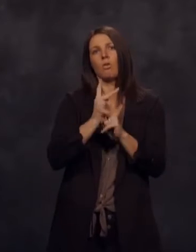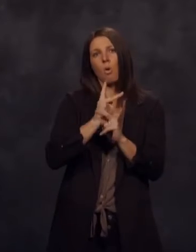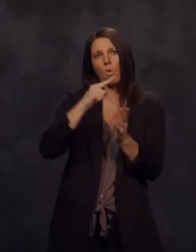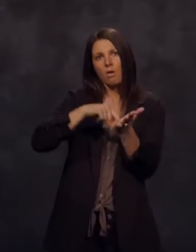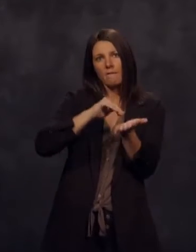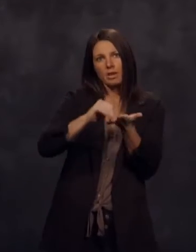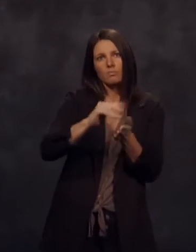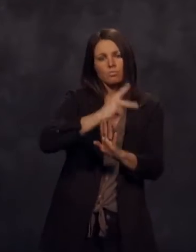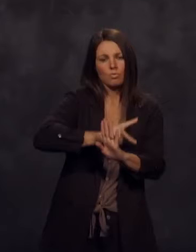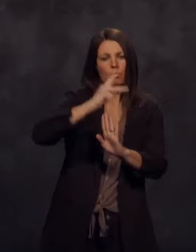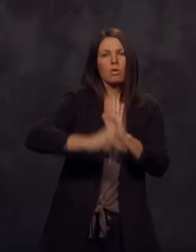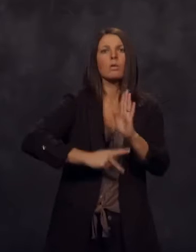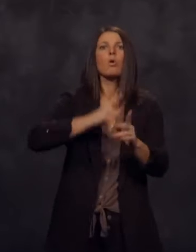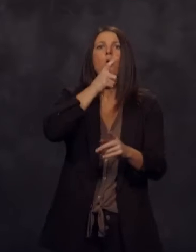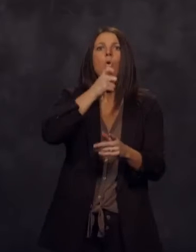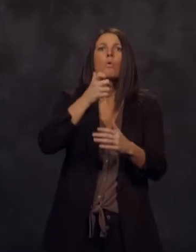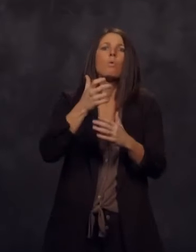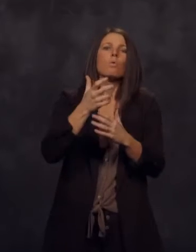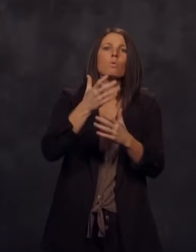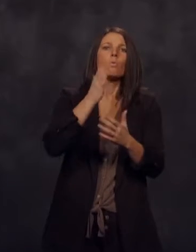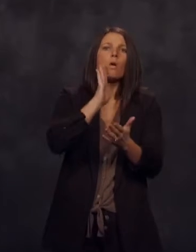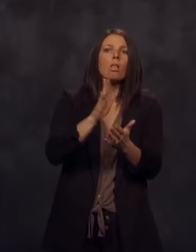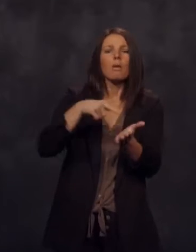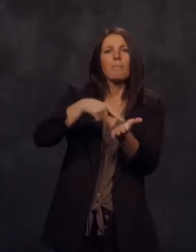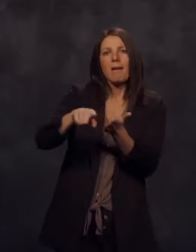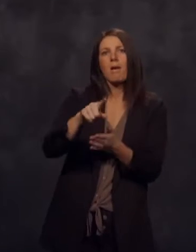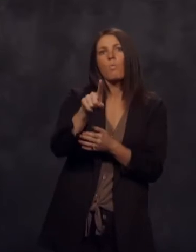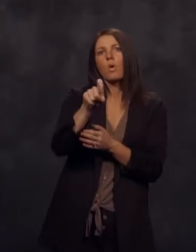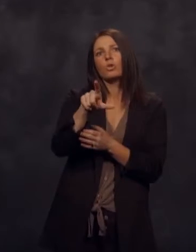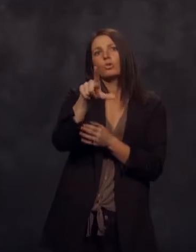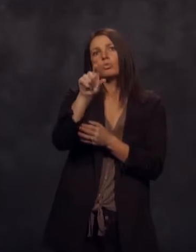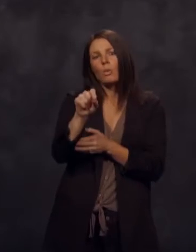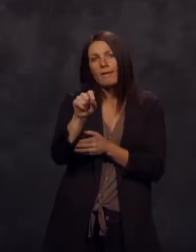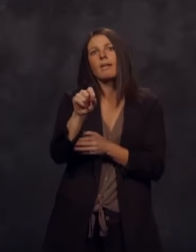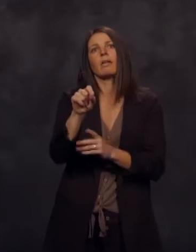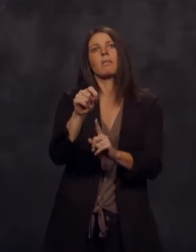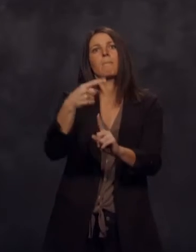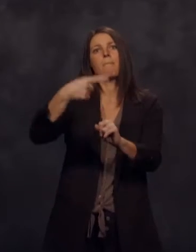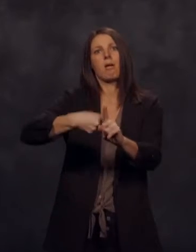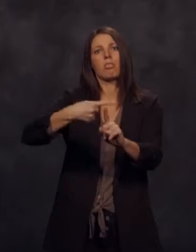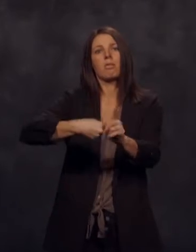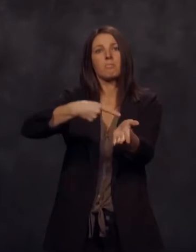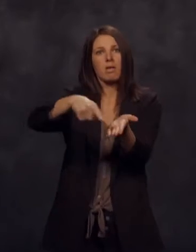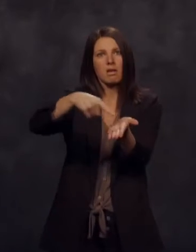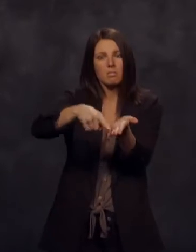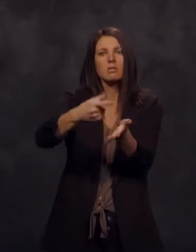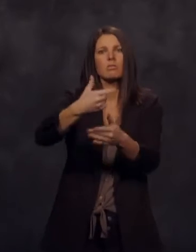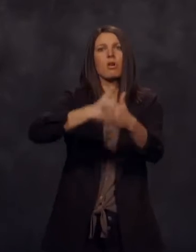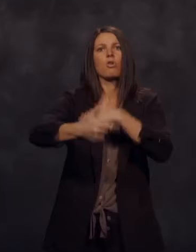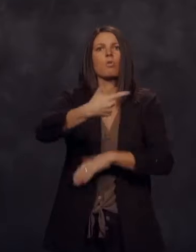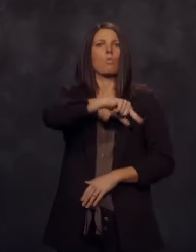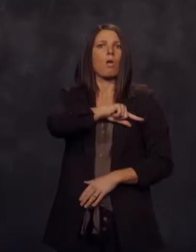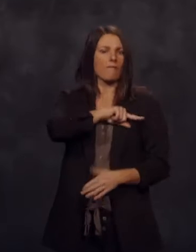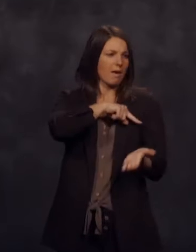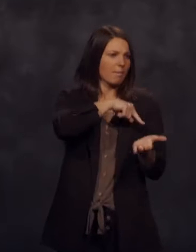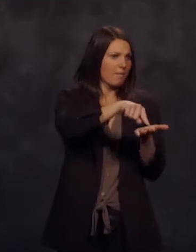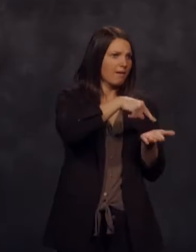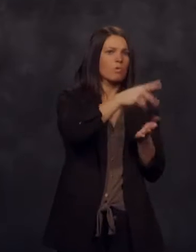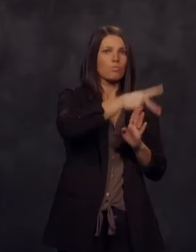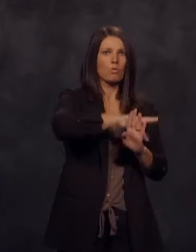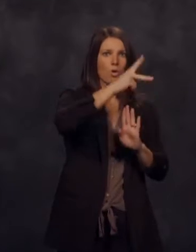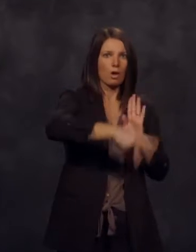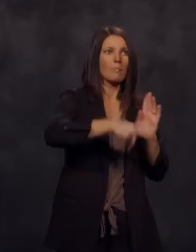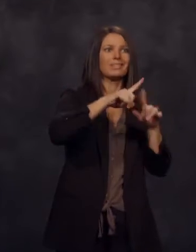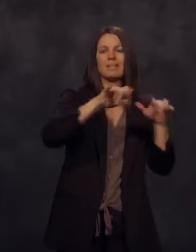borrowers who make 120 qualifying monthly payments under a qualifying repayment plan while working full-time